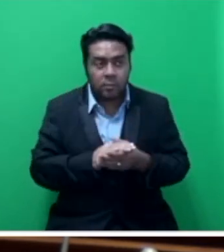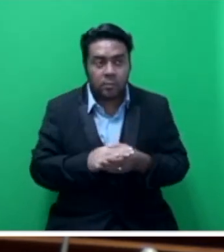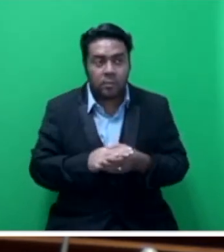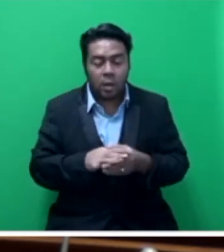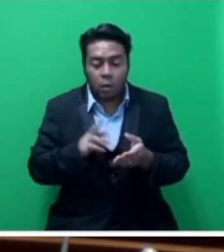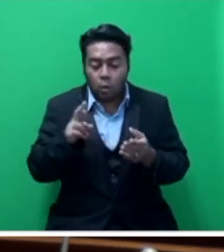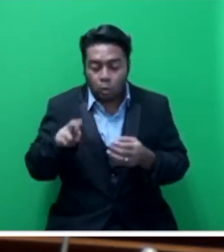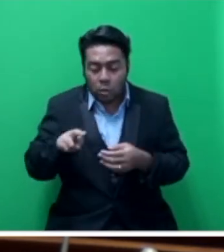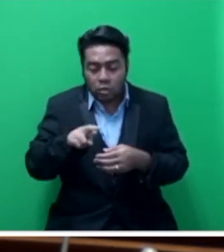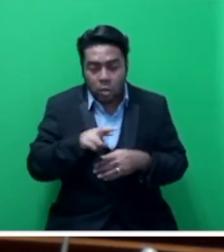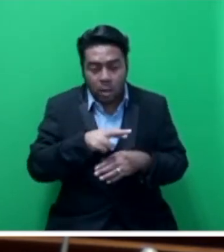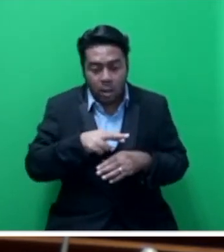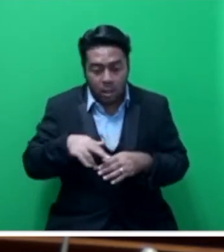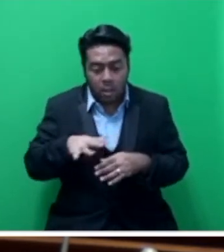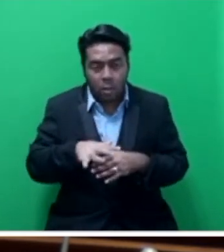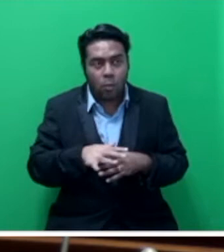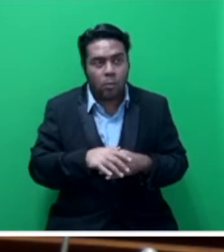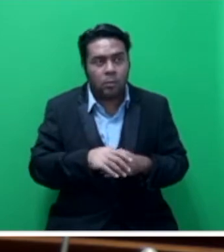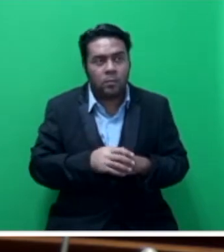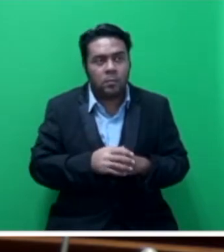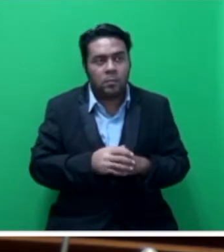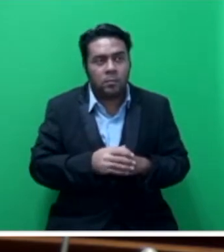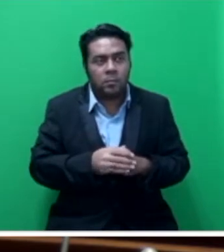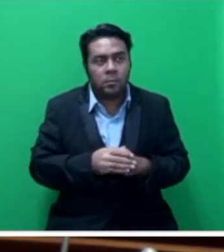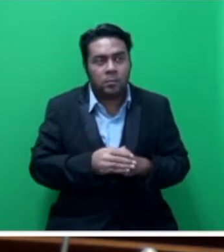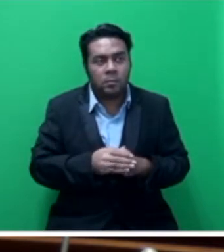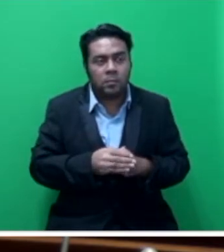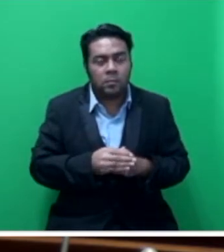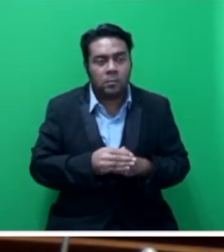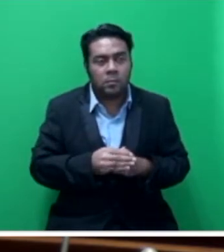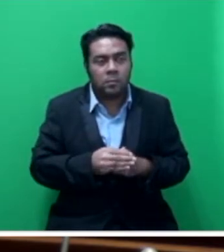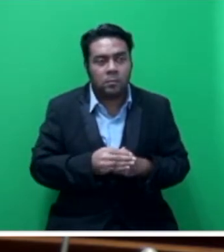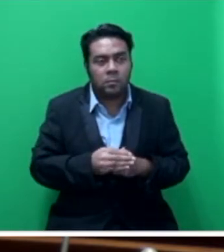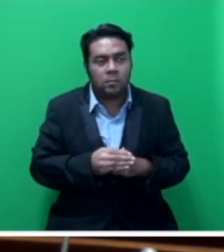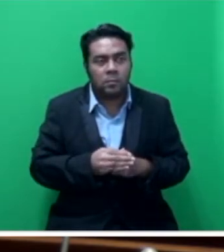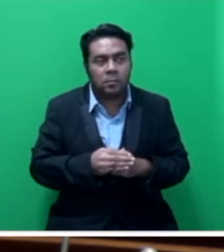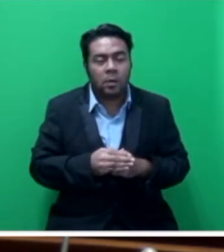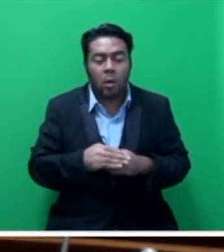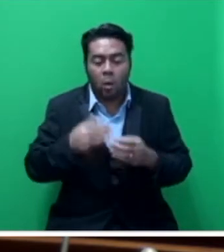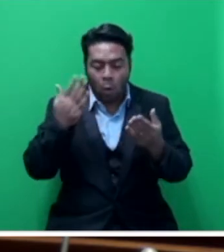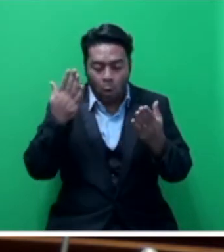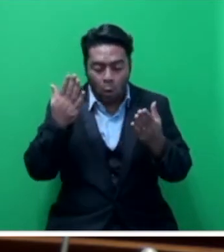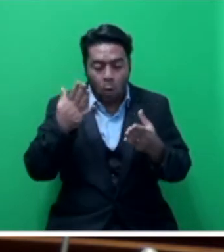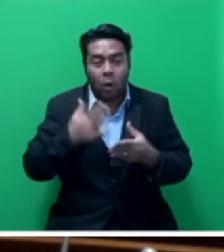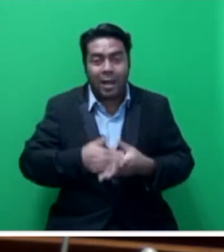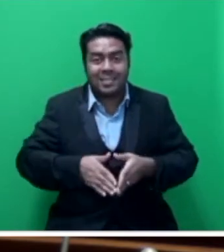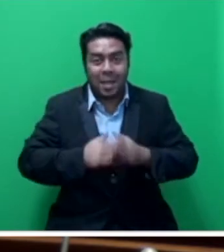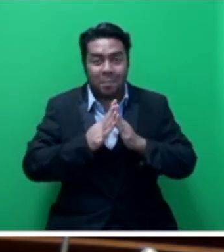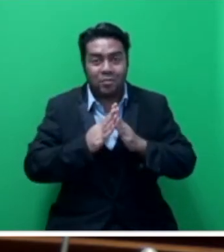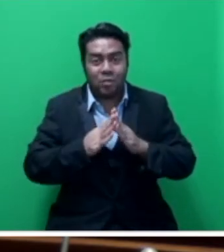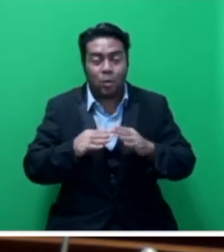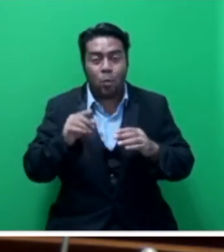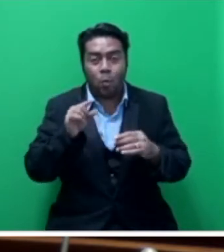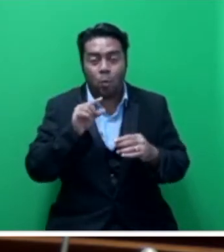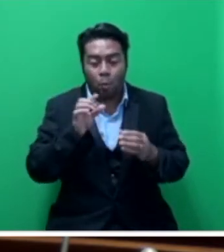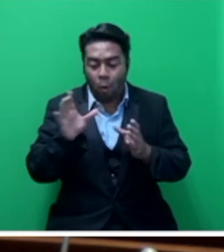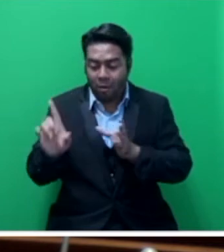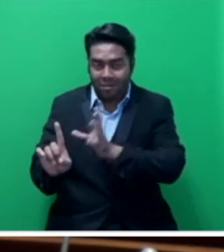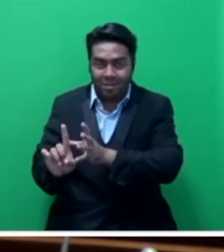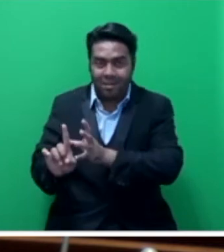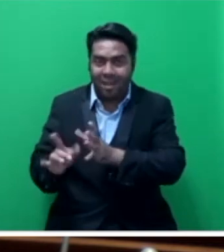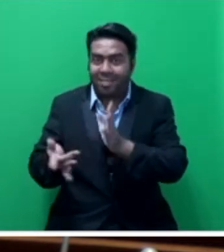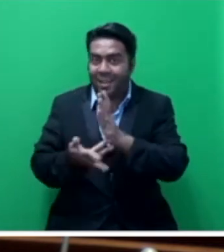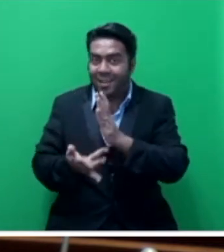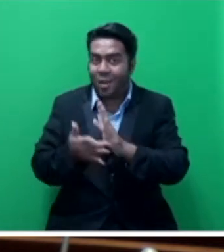initial discussions with our Pacific neighbours such as Nauru and New Caledonia on establishing quarantine-free travel. Technical working groups